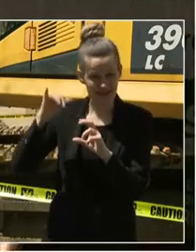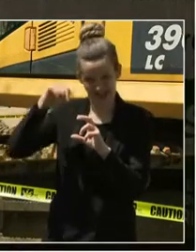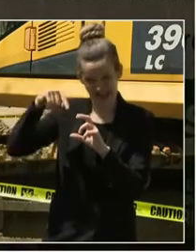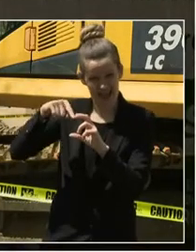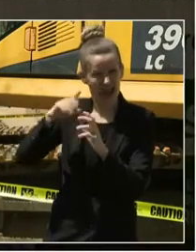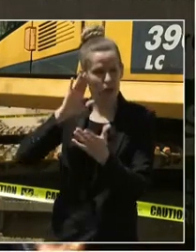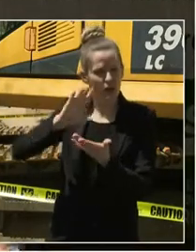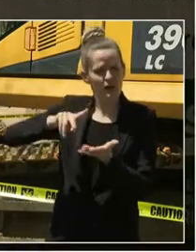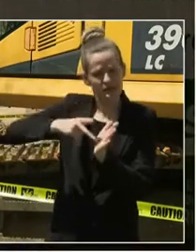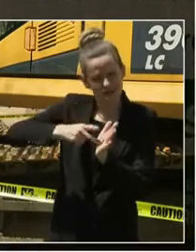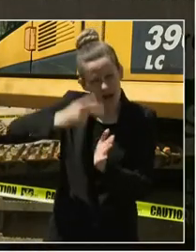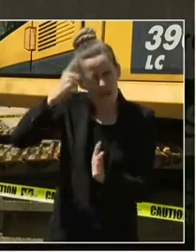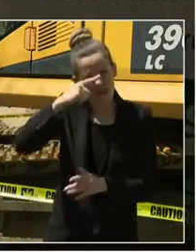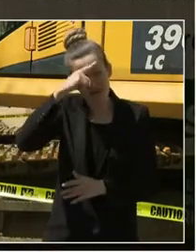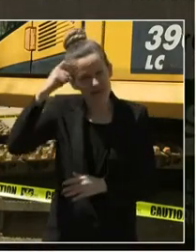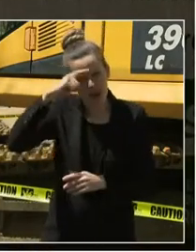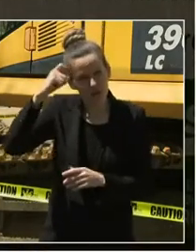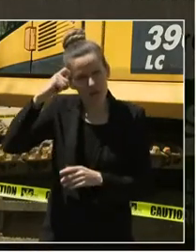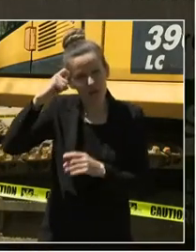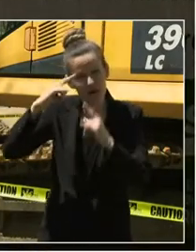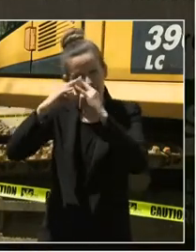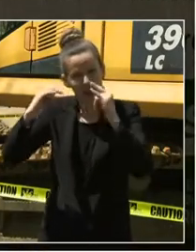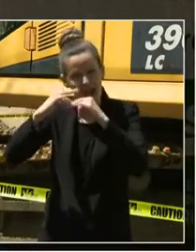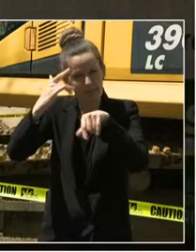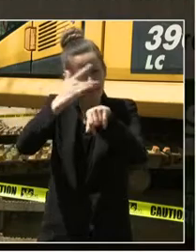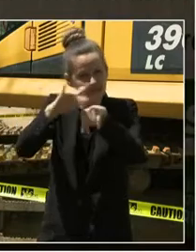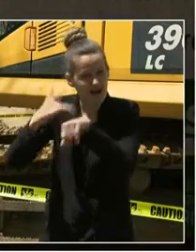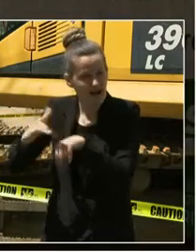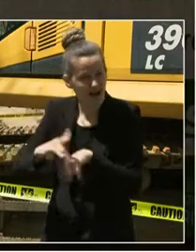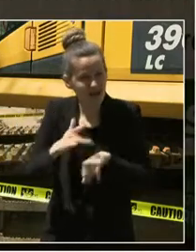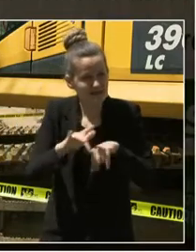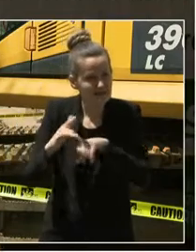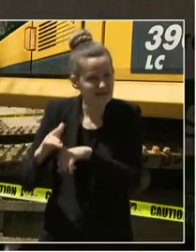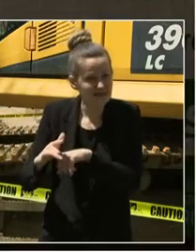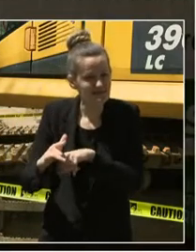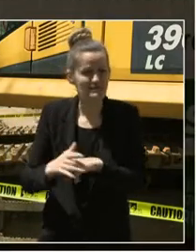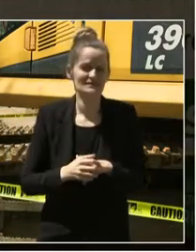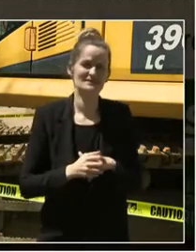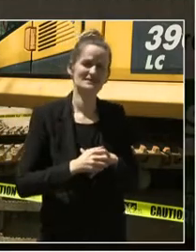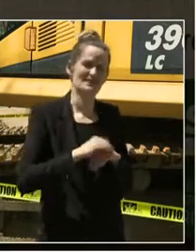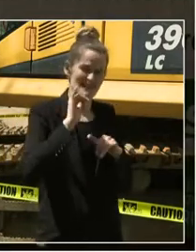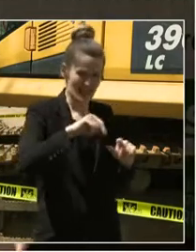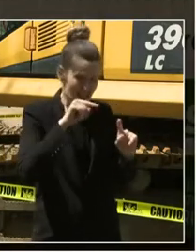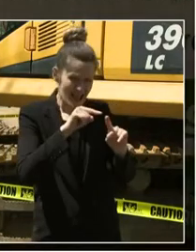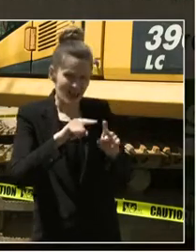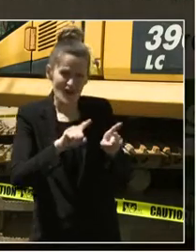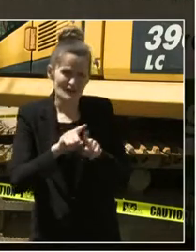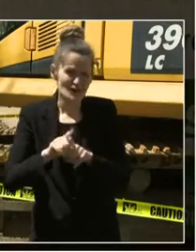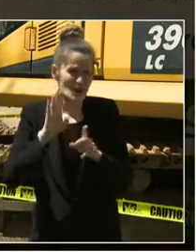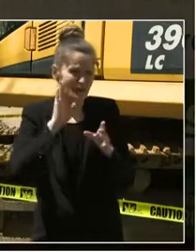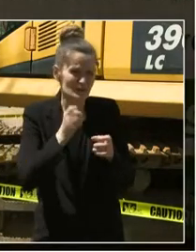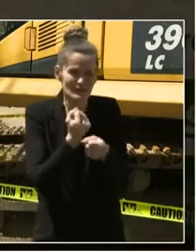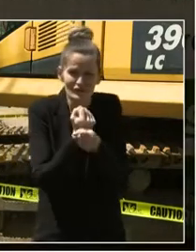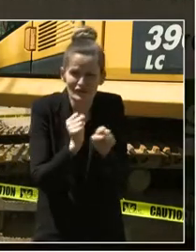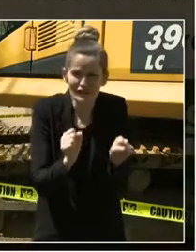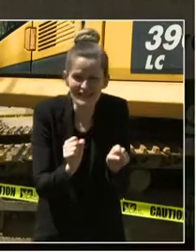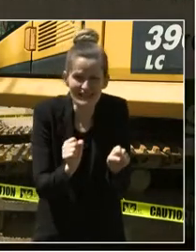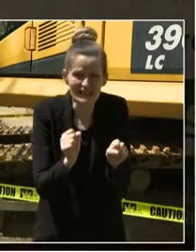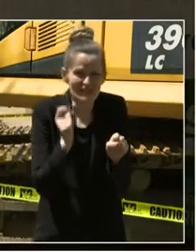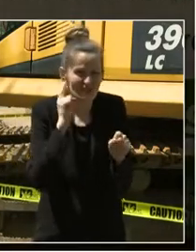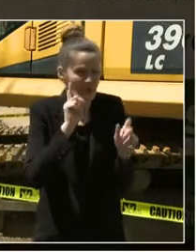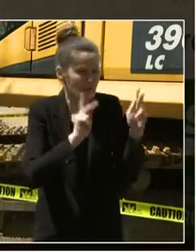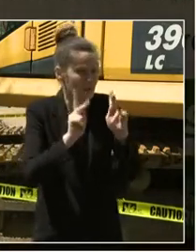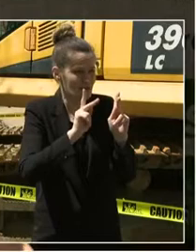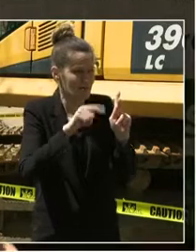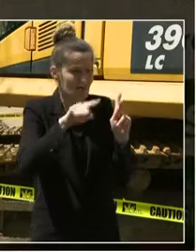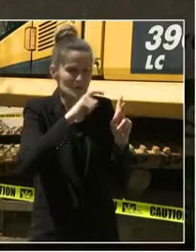slots, including our slots here at the Therapeutic Recreation Center and across our inventory. And it'll be free for those that are in need of